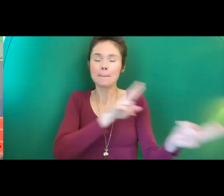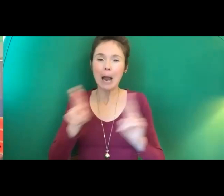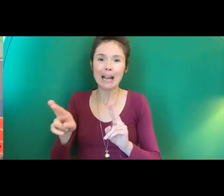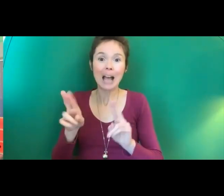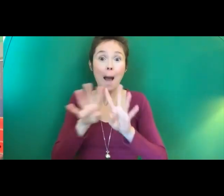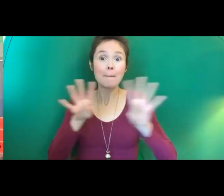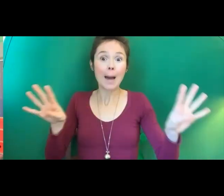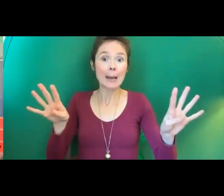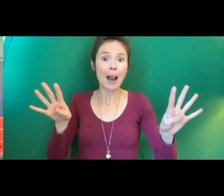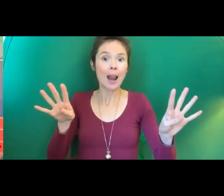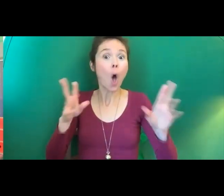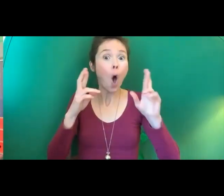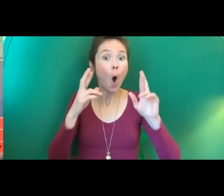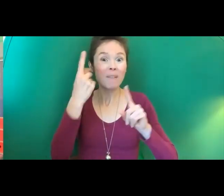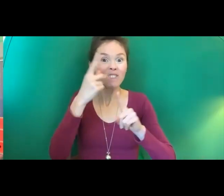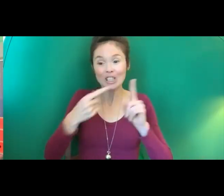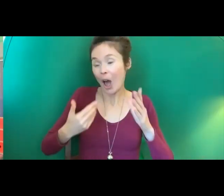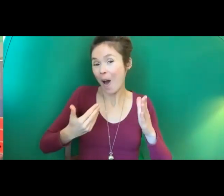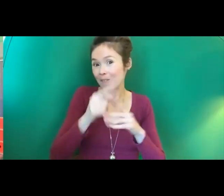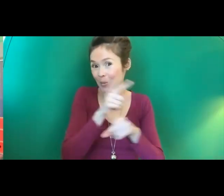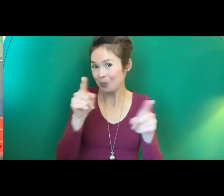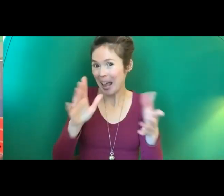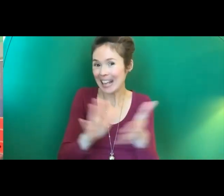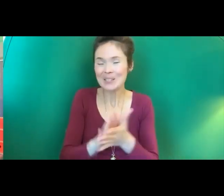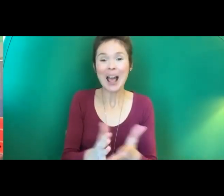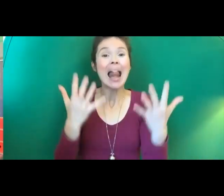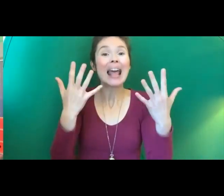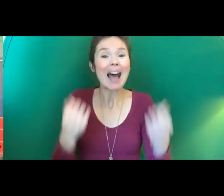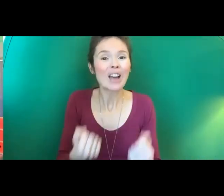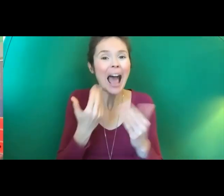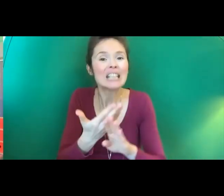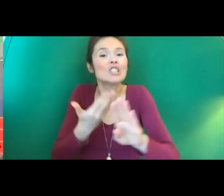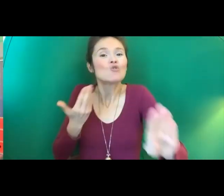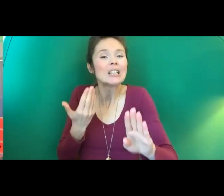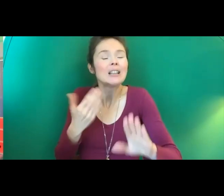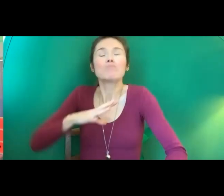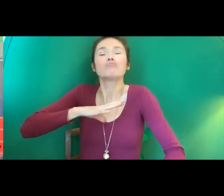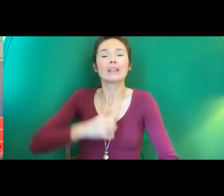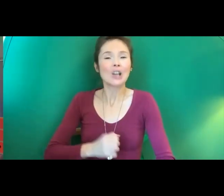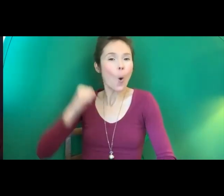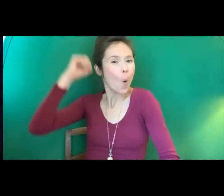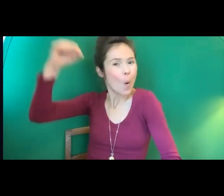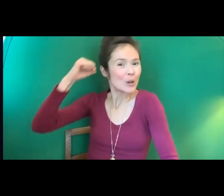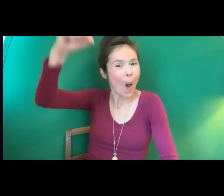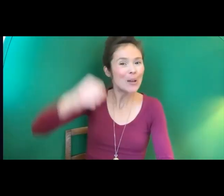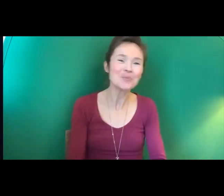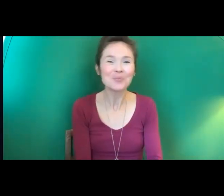hope you've enjoyed the first half. Let's have a screen break. Oi, oi.